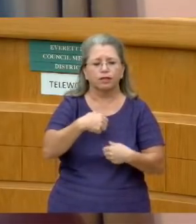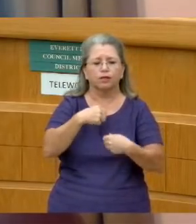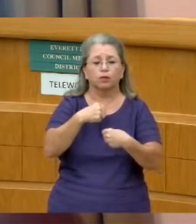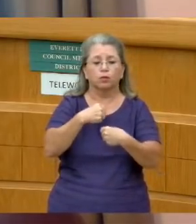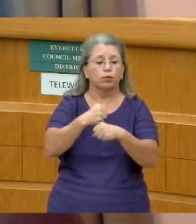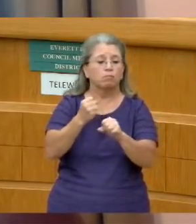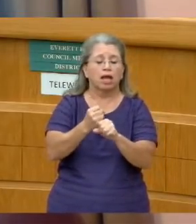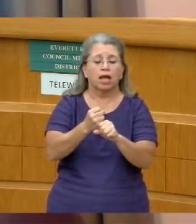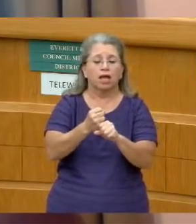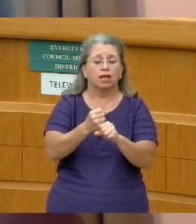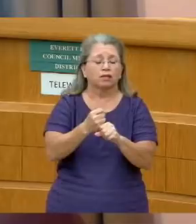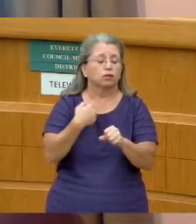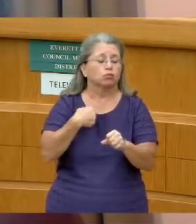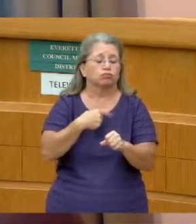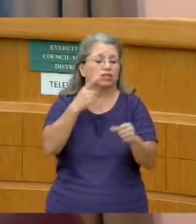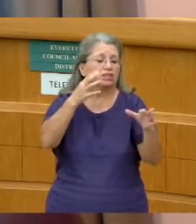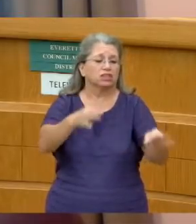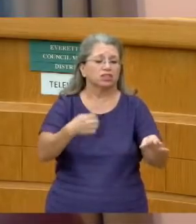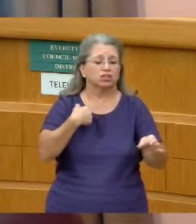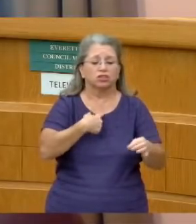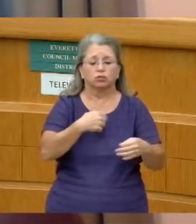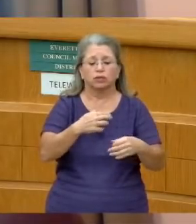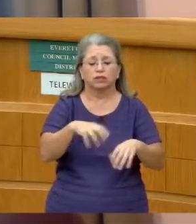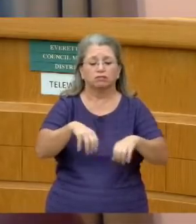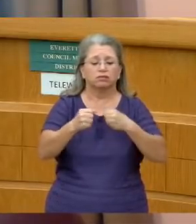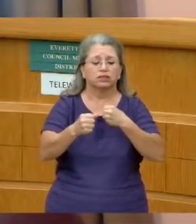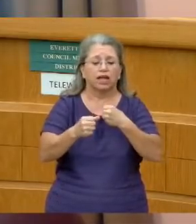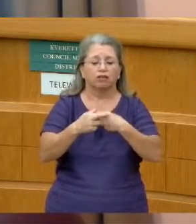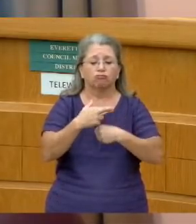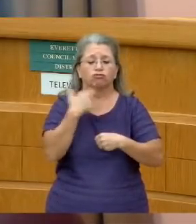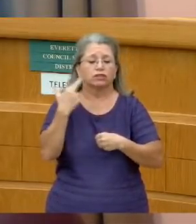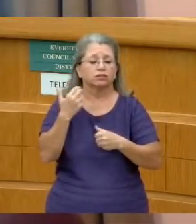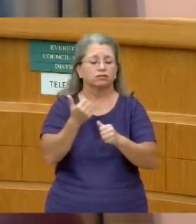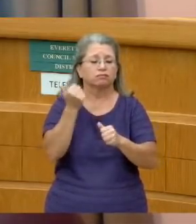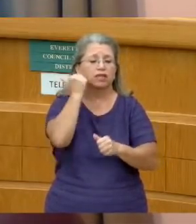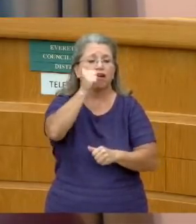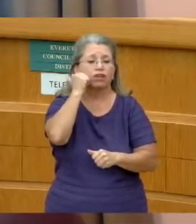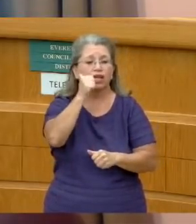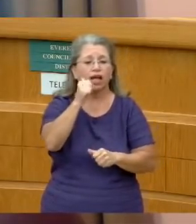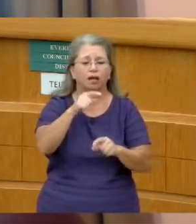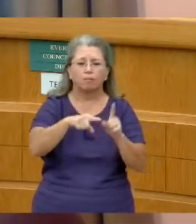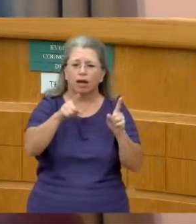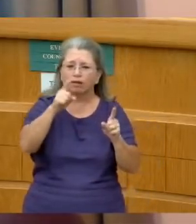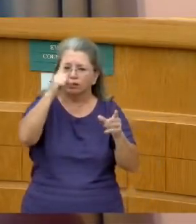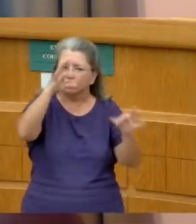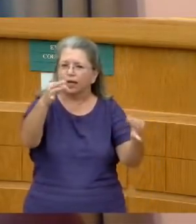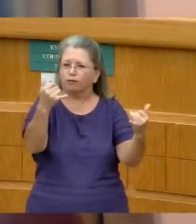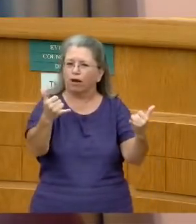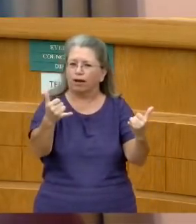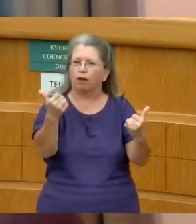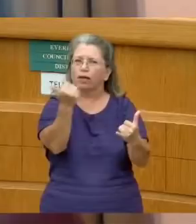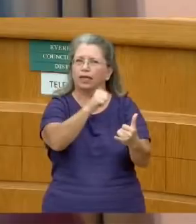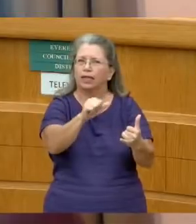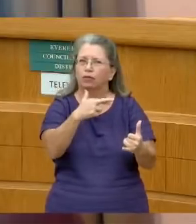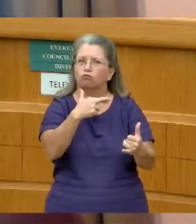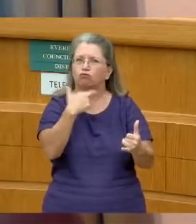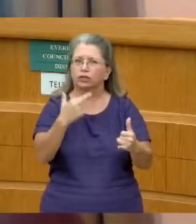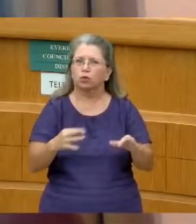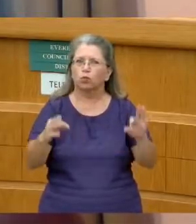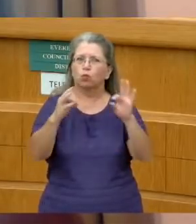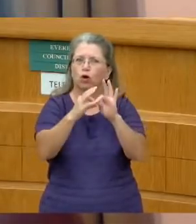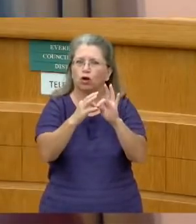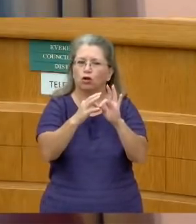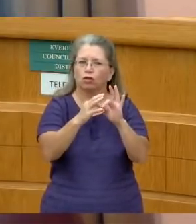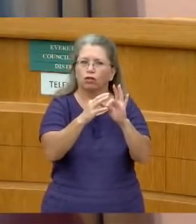every day. We need to decide right now, are there any risks worth taking that are more important than